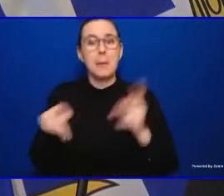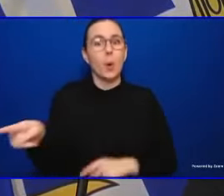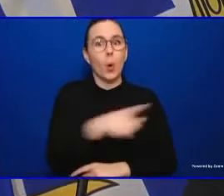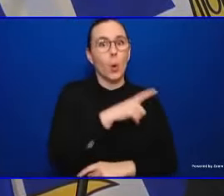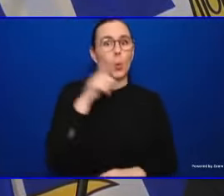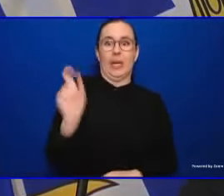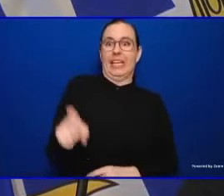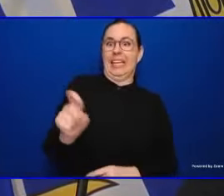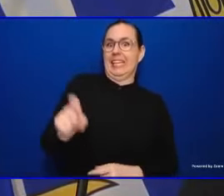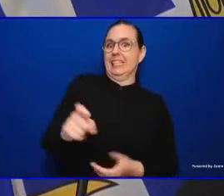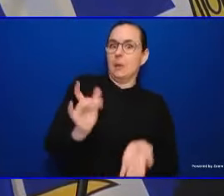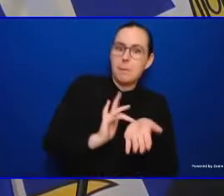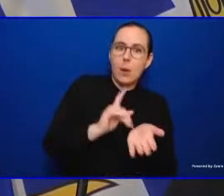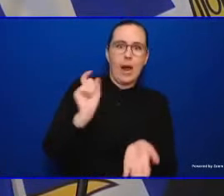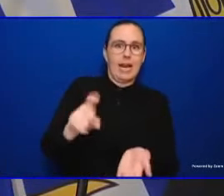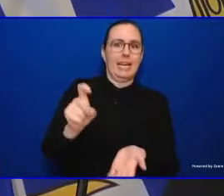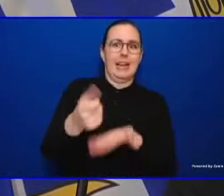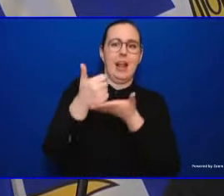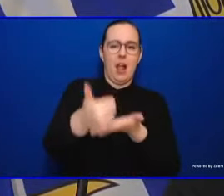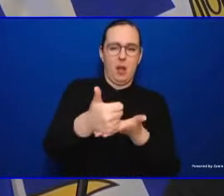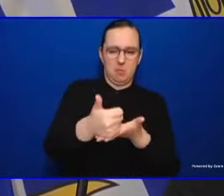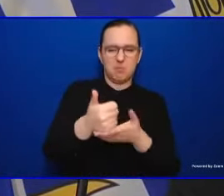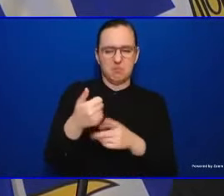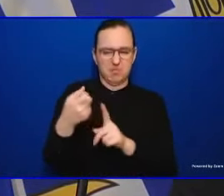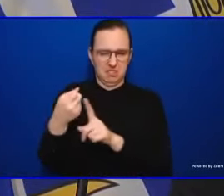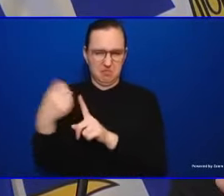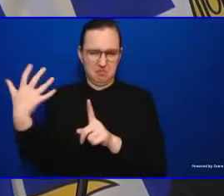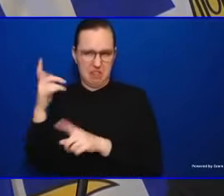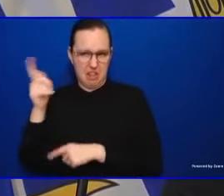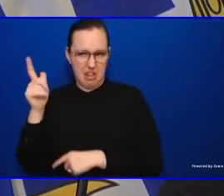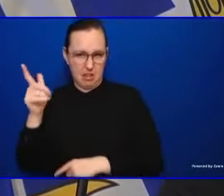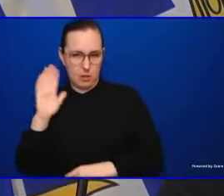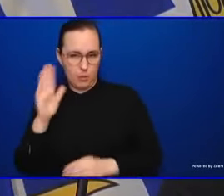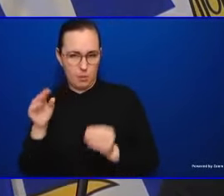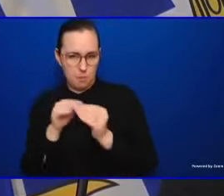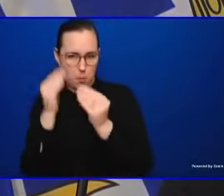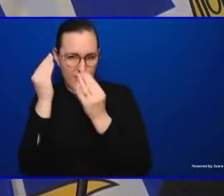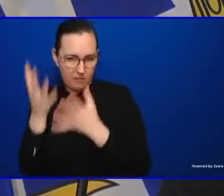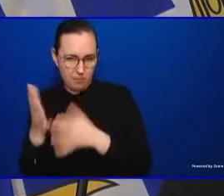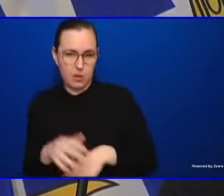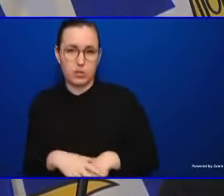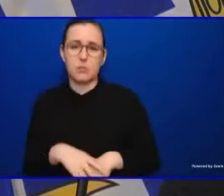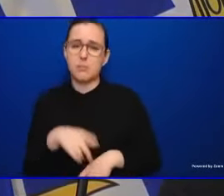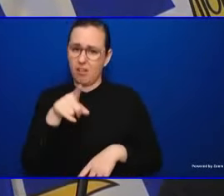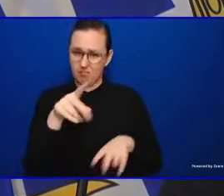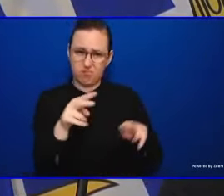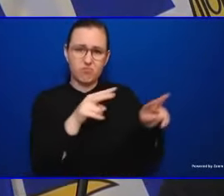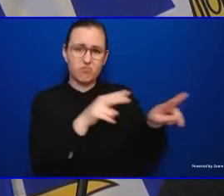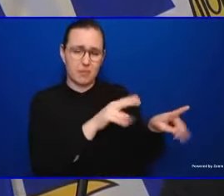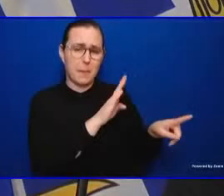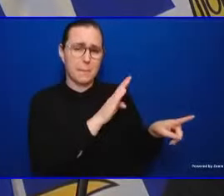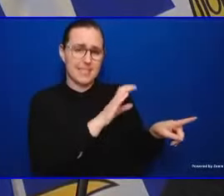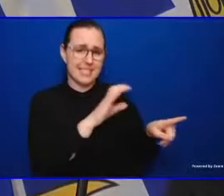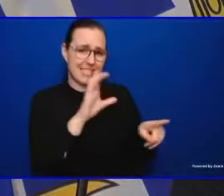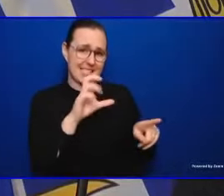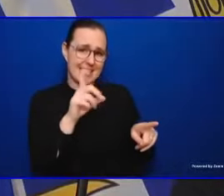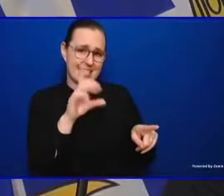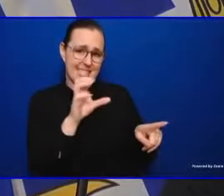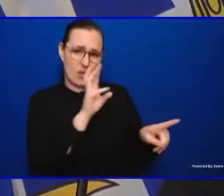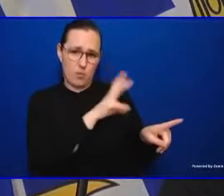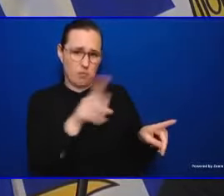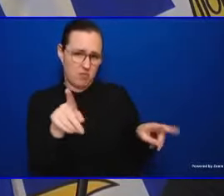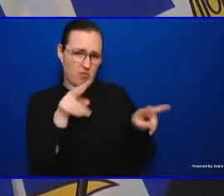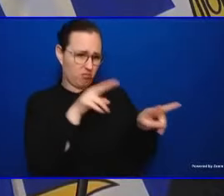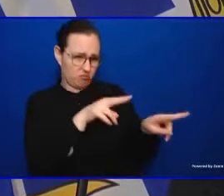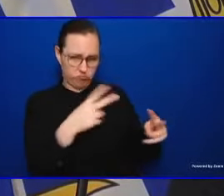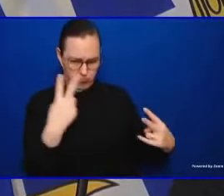to look at the BC CDC website, to look at how you can assess yourself for whether you have COVID or not, and for those who